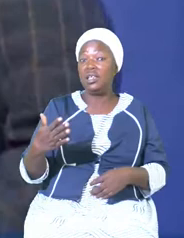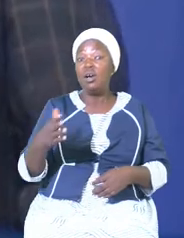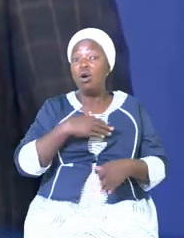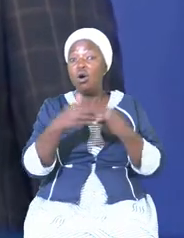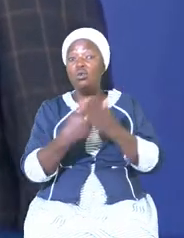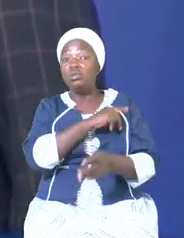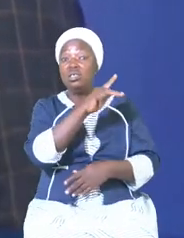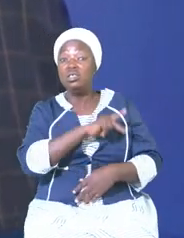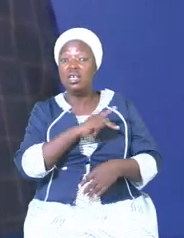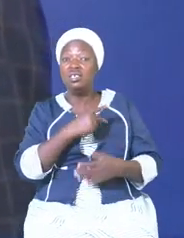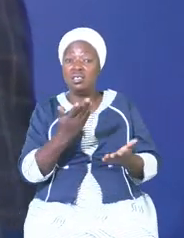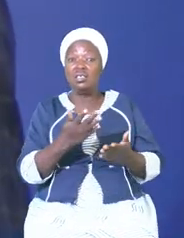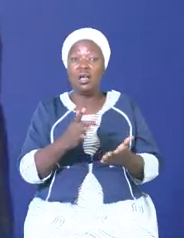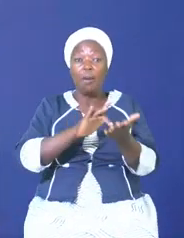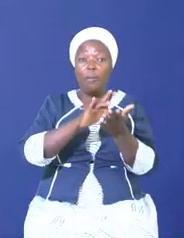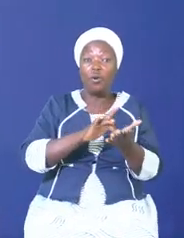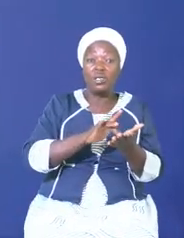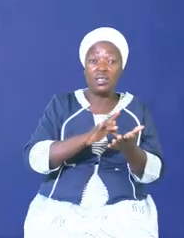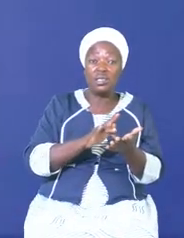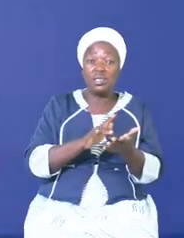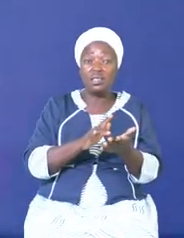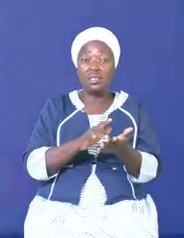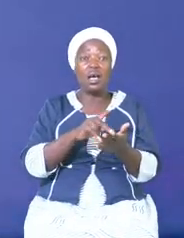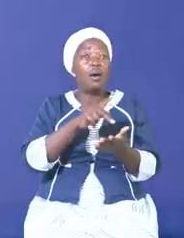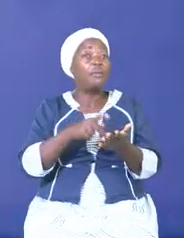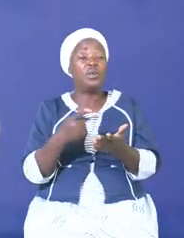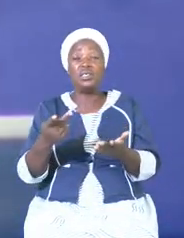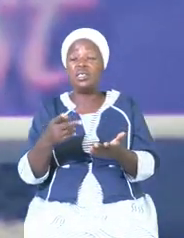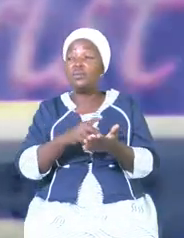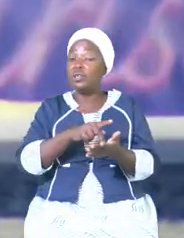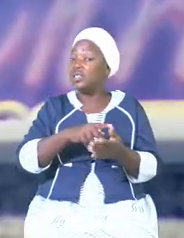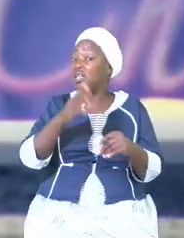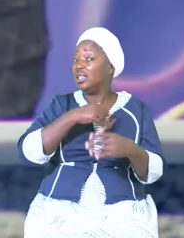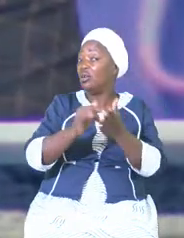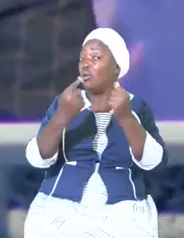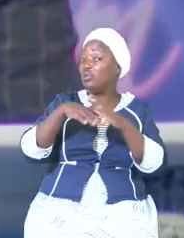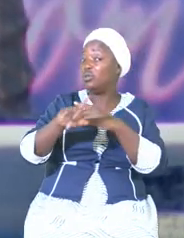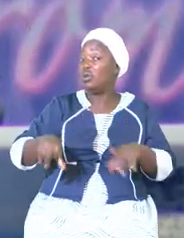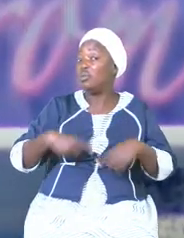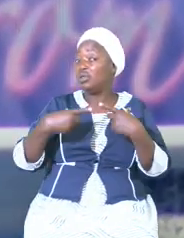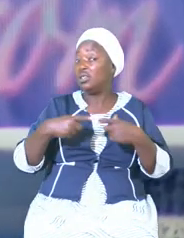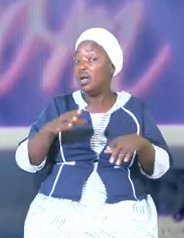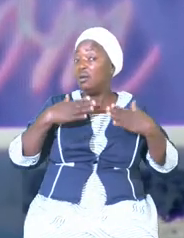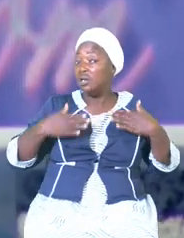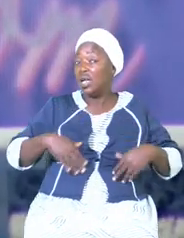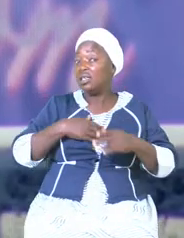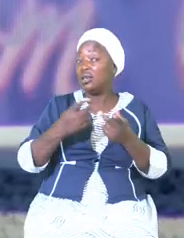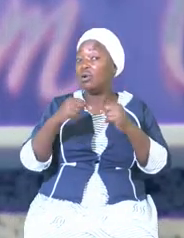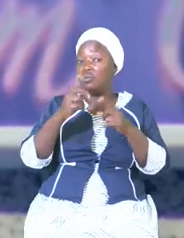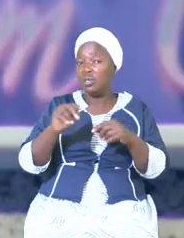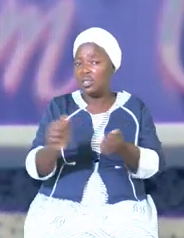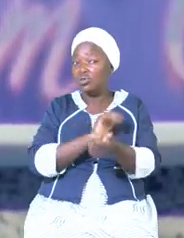your system from the top of your head to the tip of your toe, tonight the Lord will get